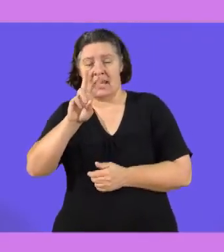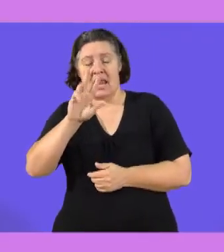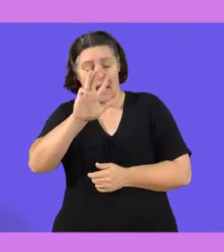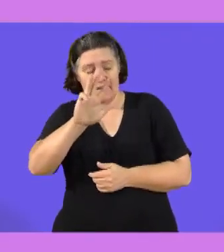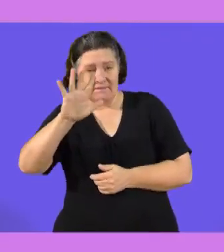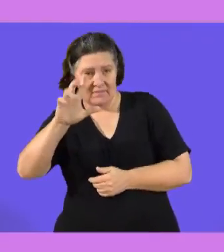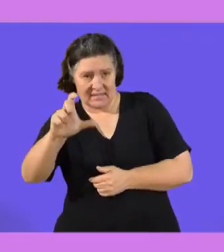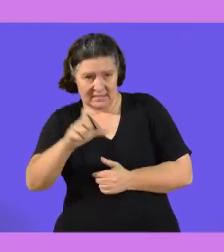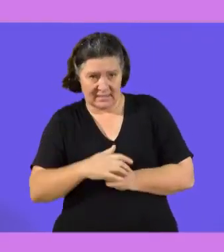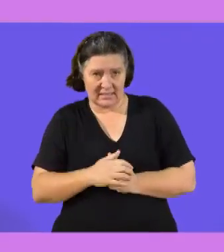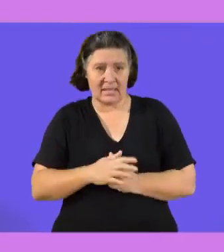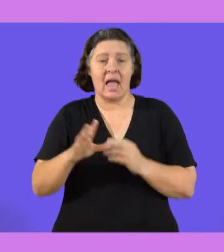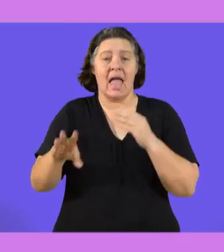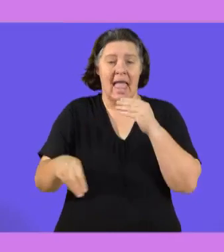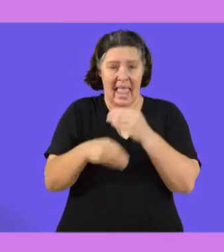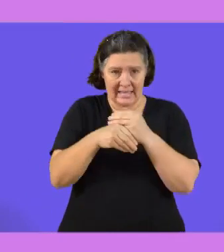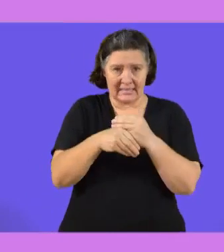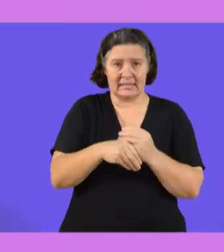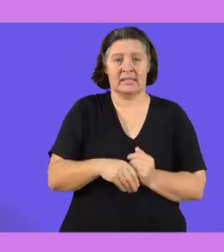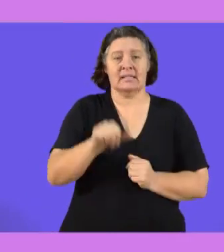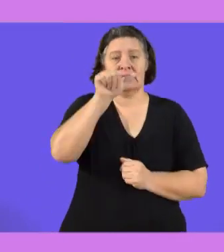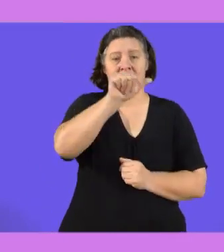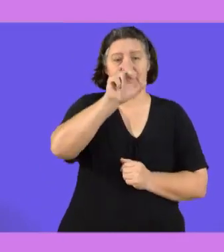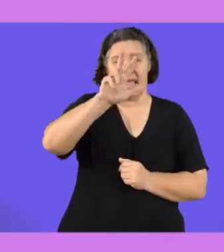R34.95 plus